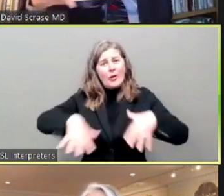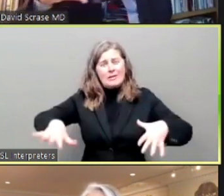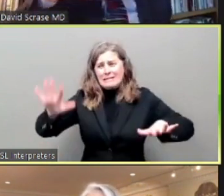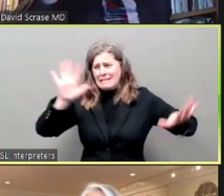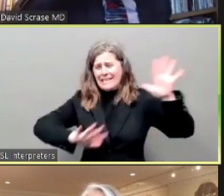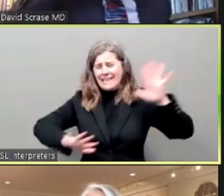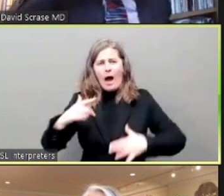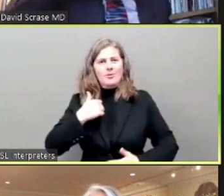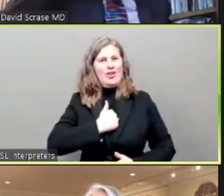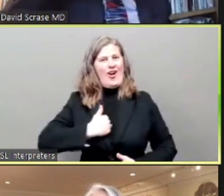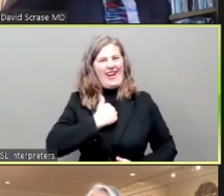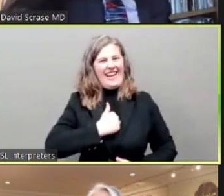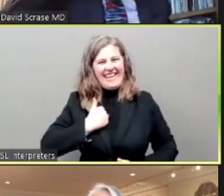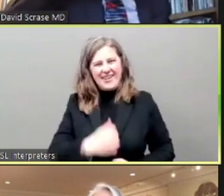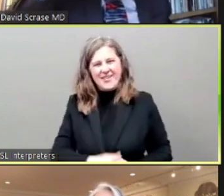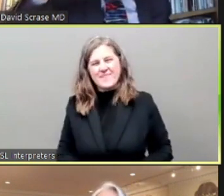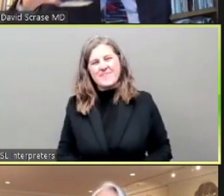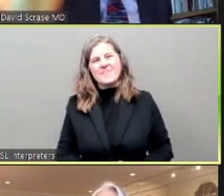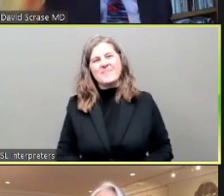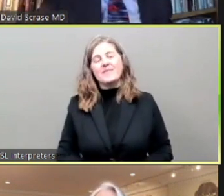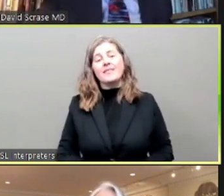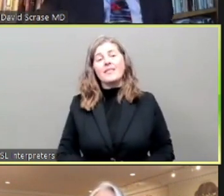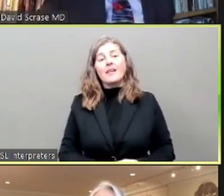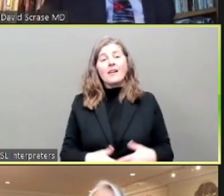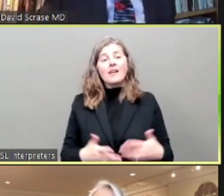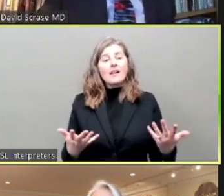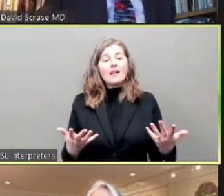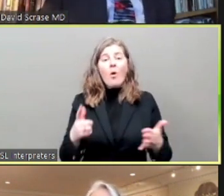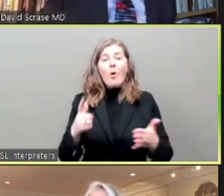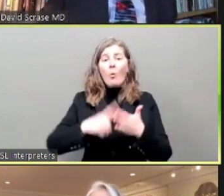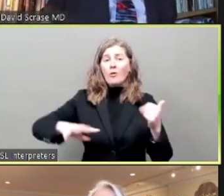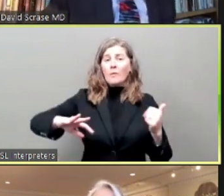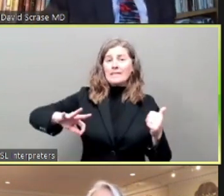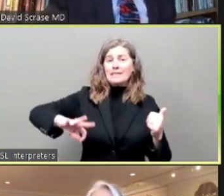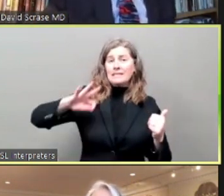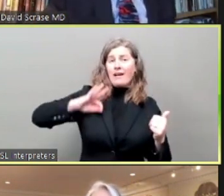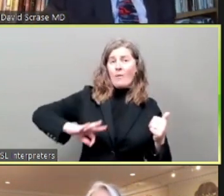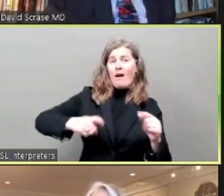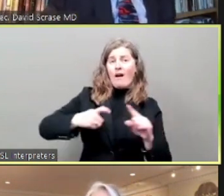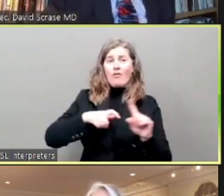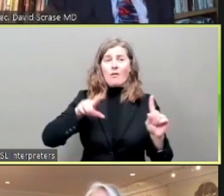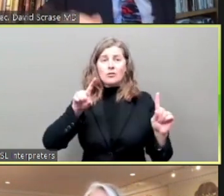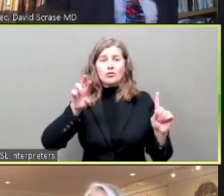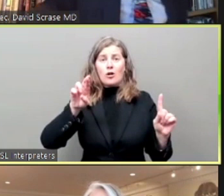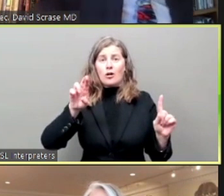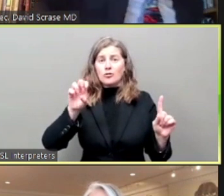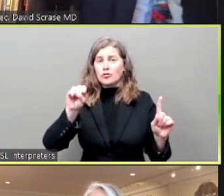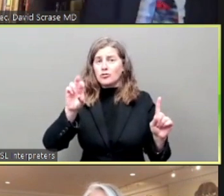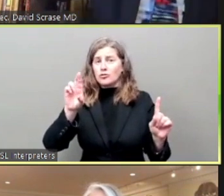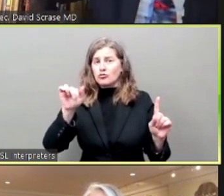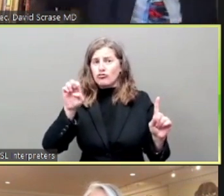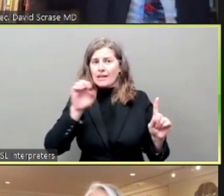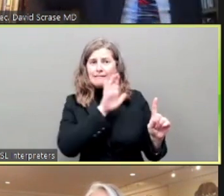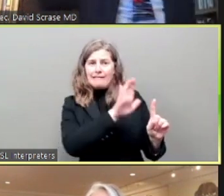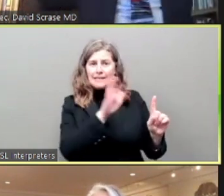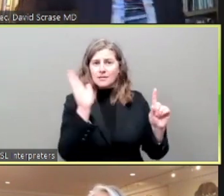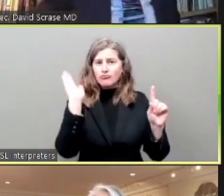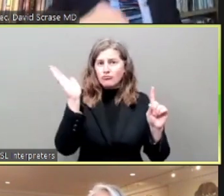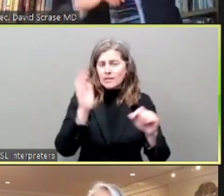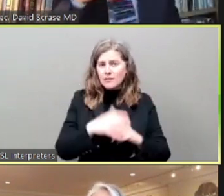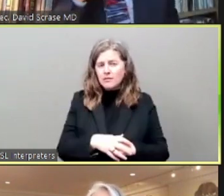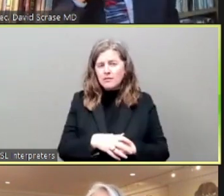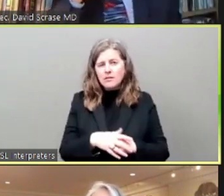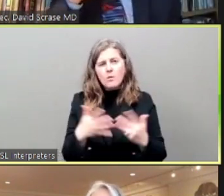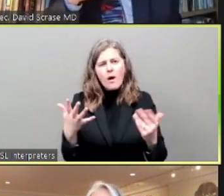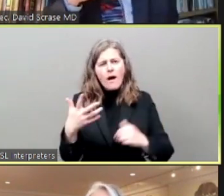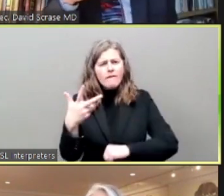I apologize. But the takeaway from Dr. Gray's presentation is